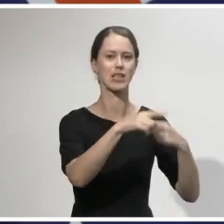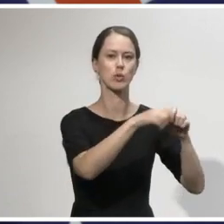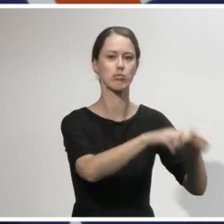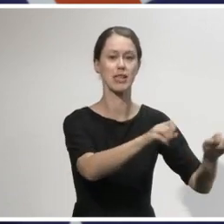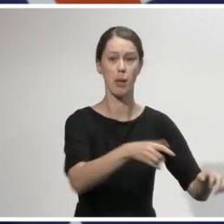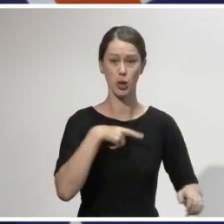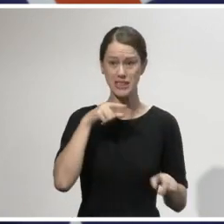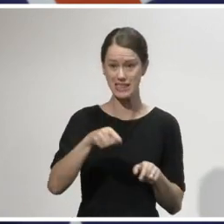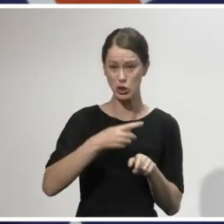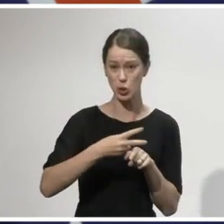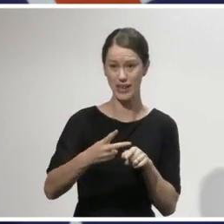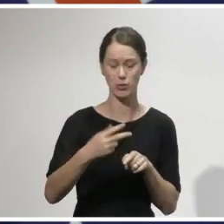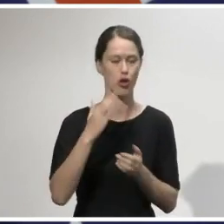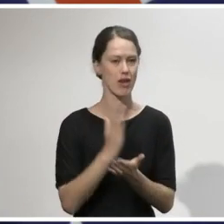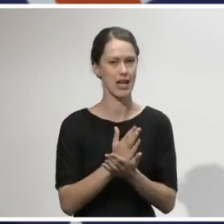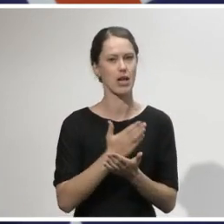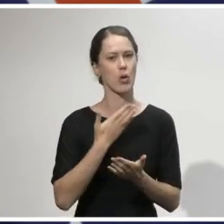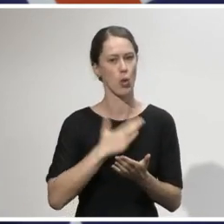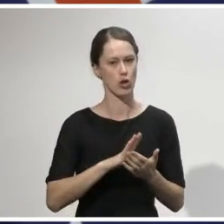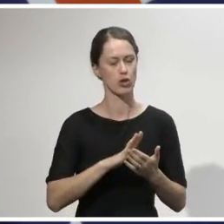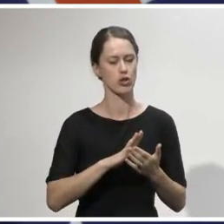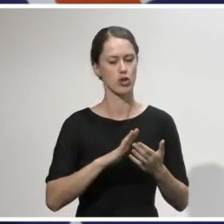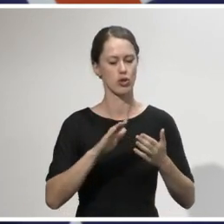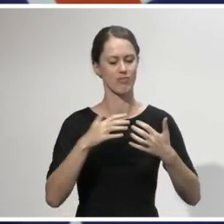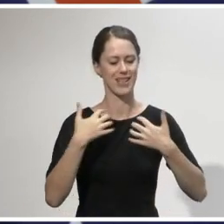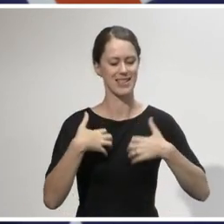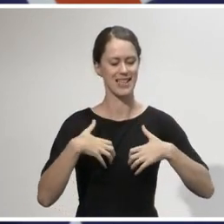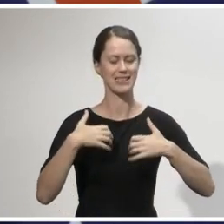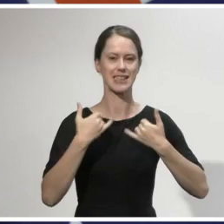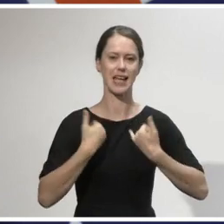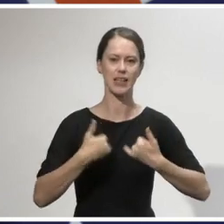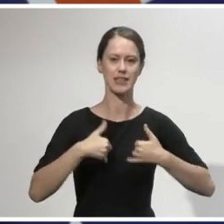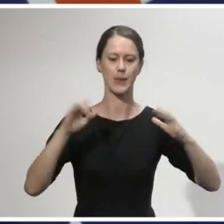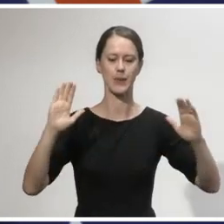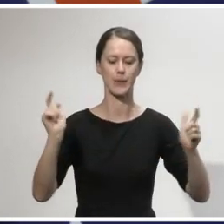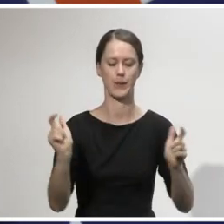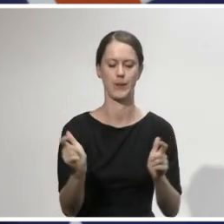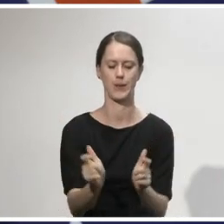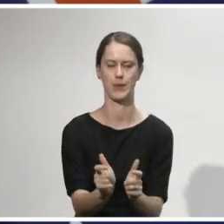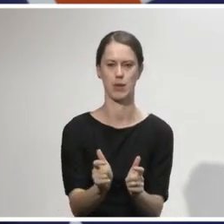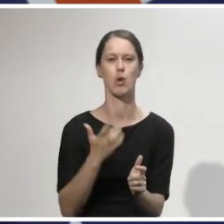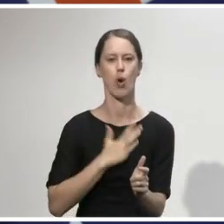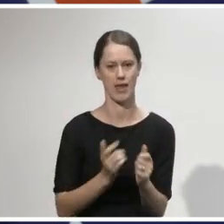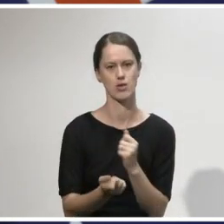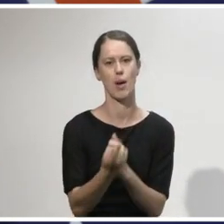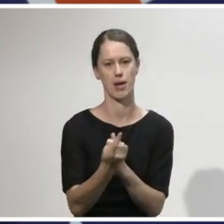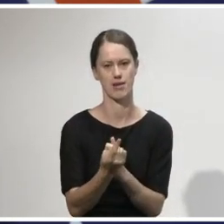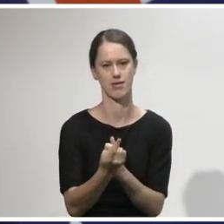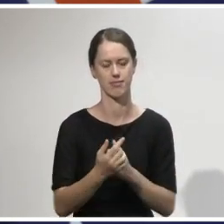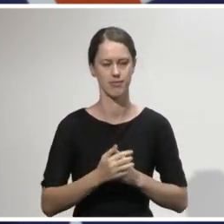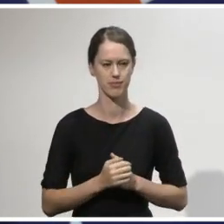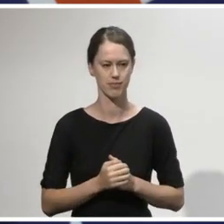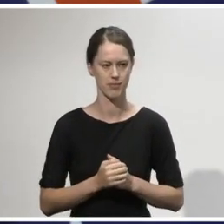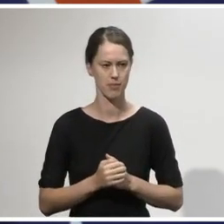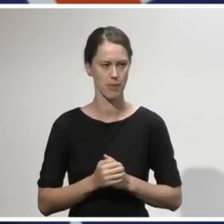our 2 weeks to really get our level of disease down to an absolute minimum within New Zealand. A staff member